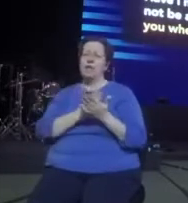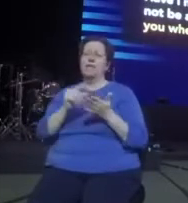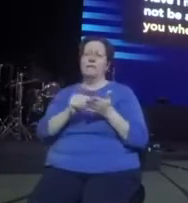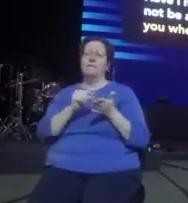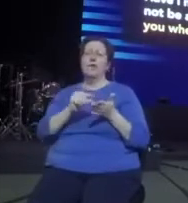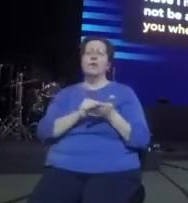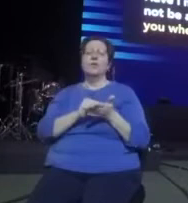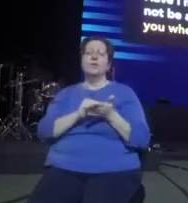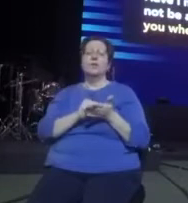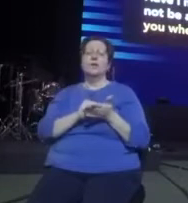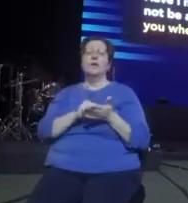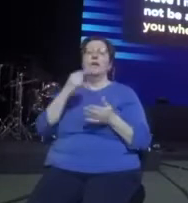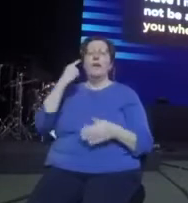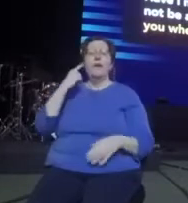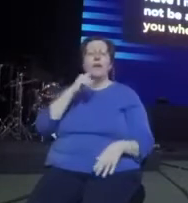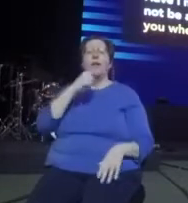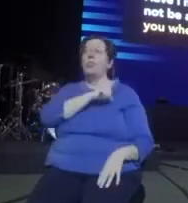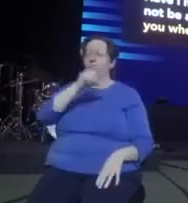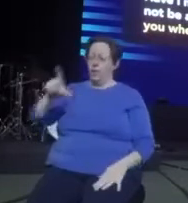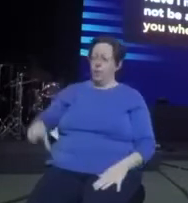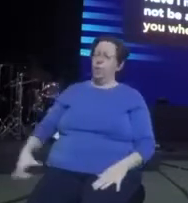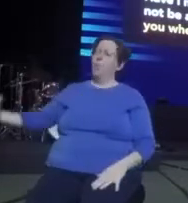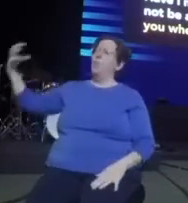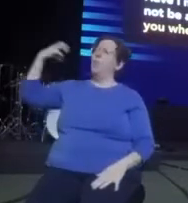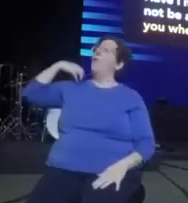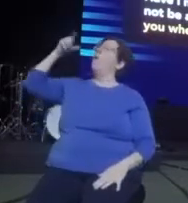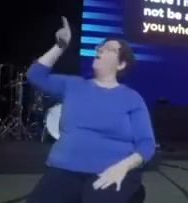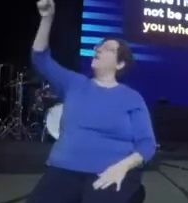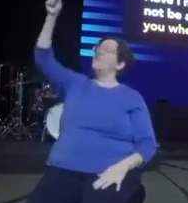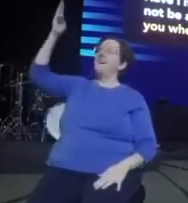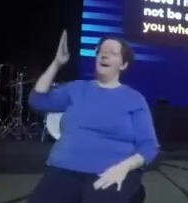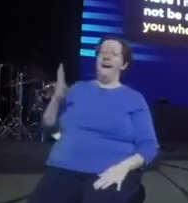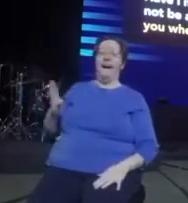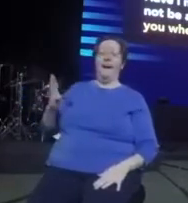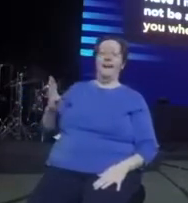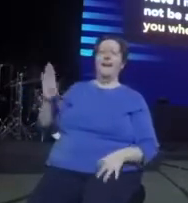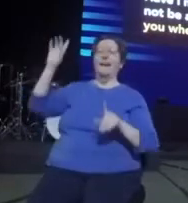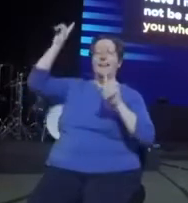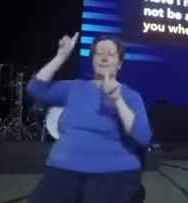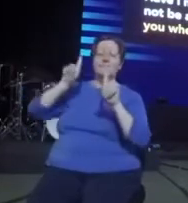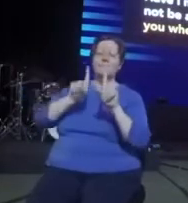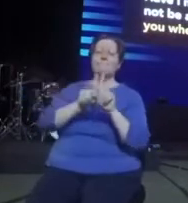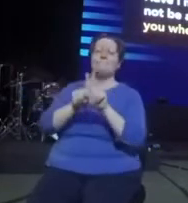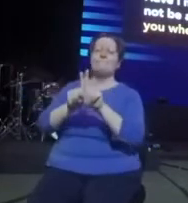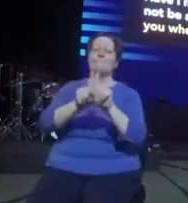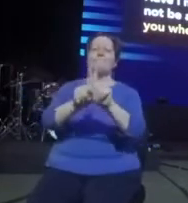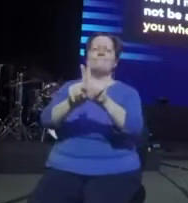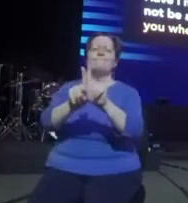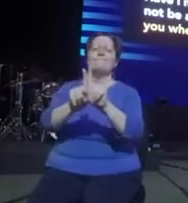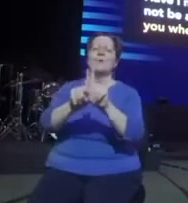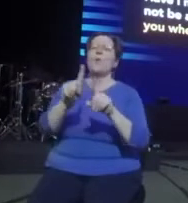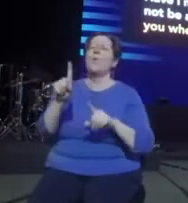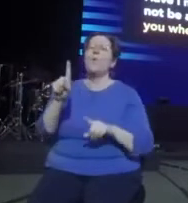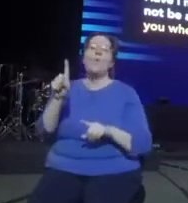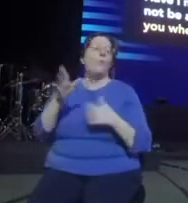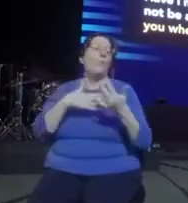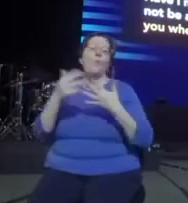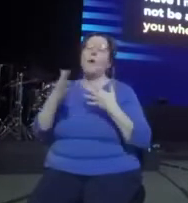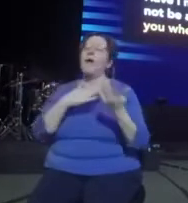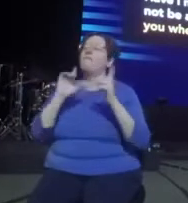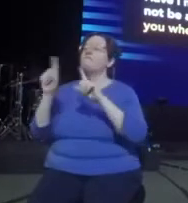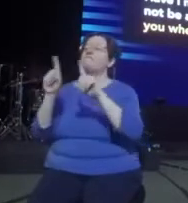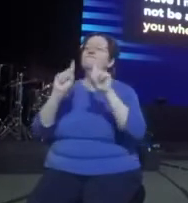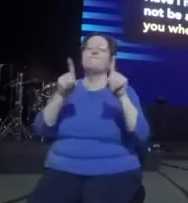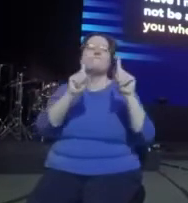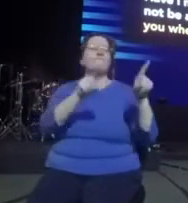you. For the Lord your God is with you wherever, I love this, you go.